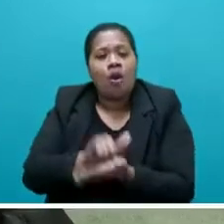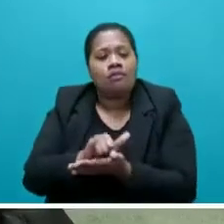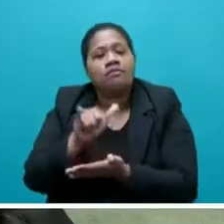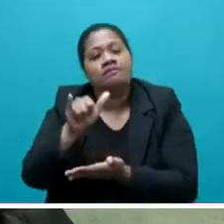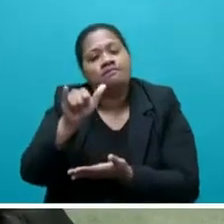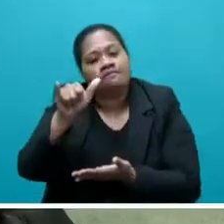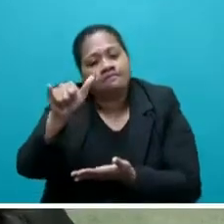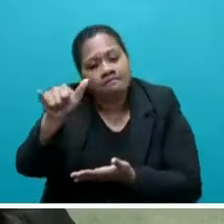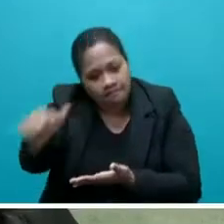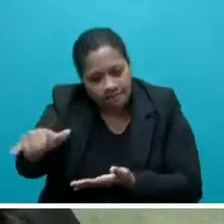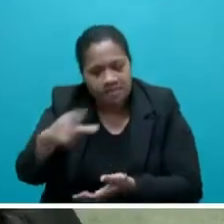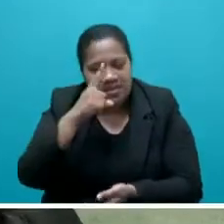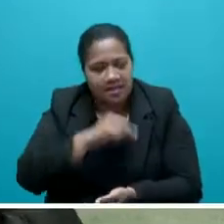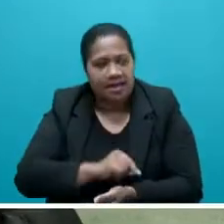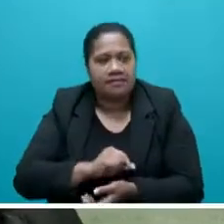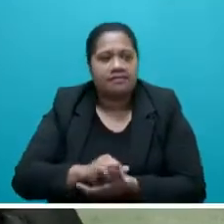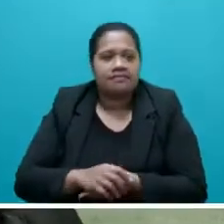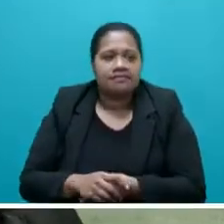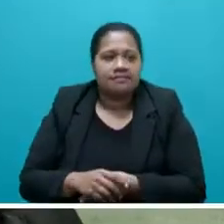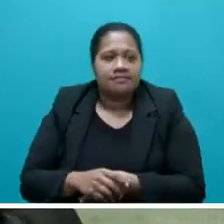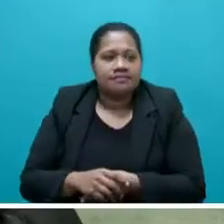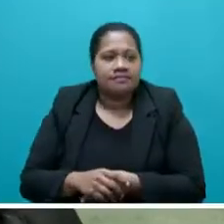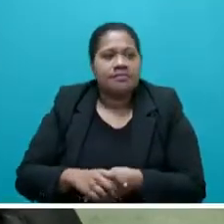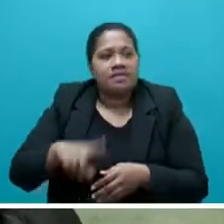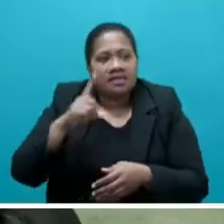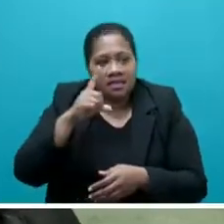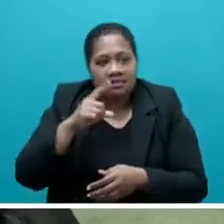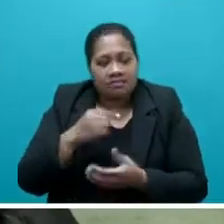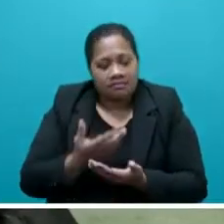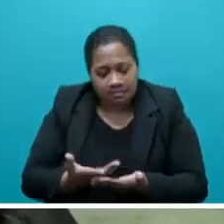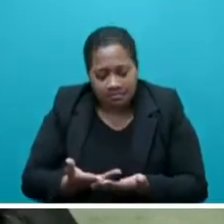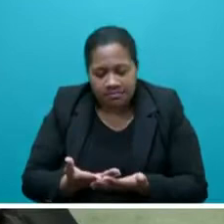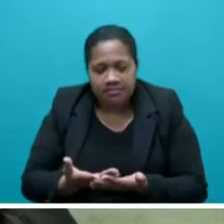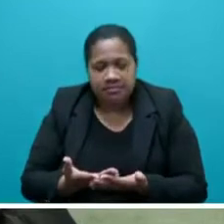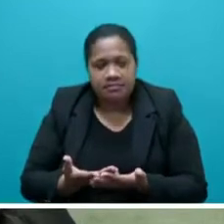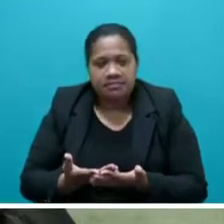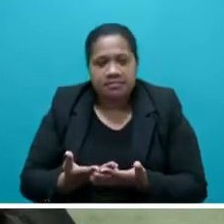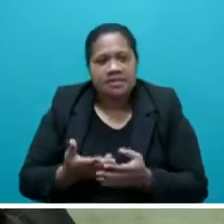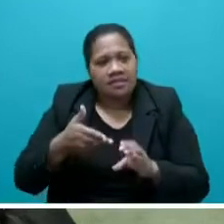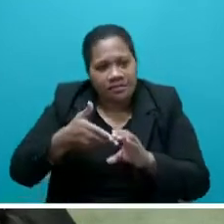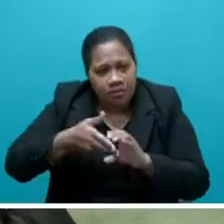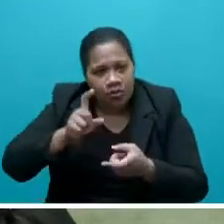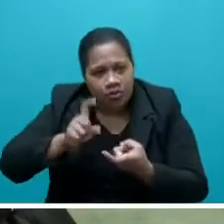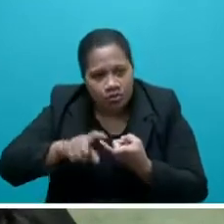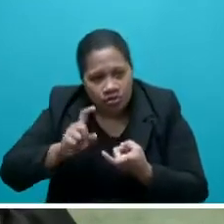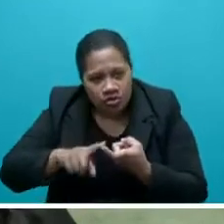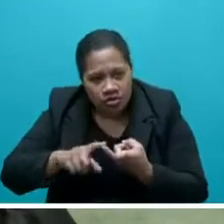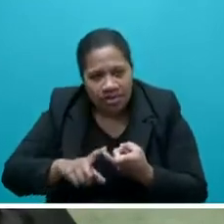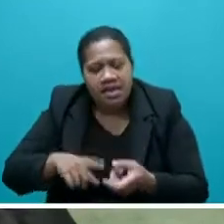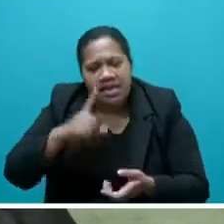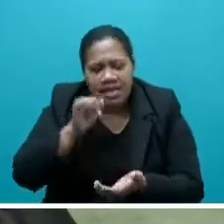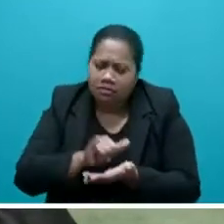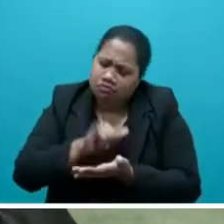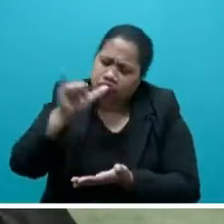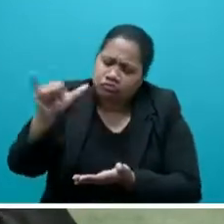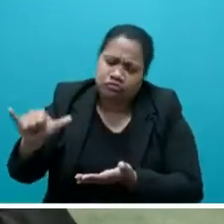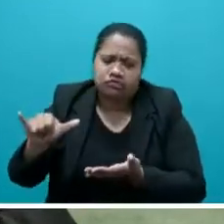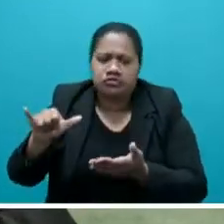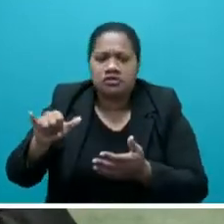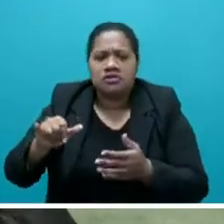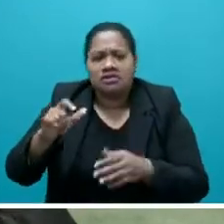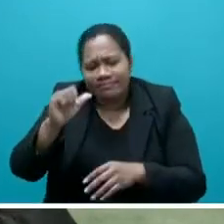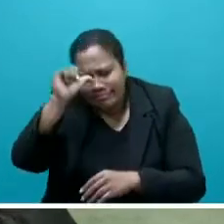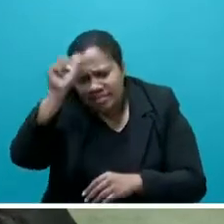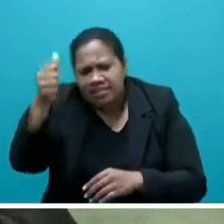better product for us to be able to market and be able to fly to longer destinations like maybe Chicago, to India, to Thailand and various other